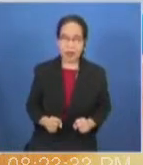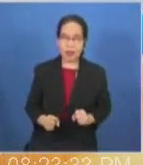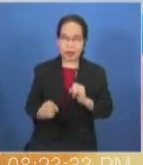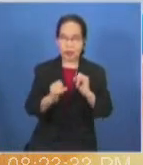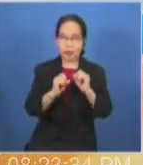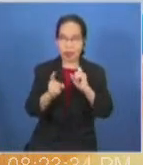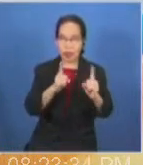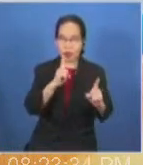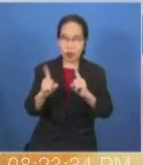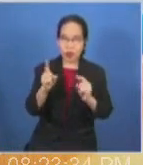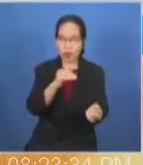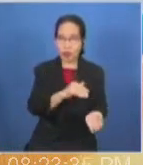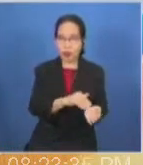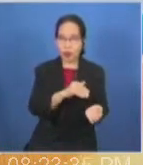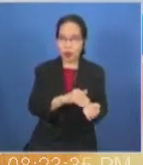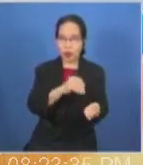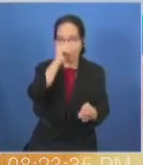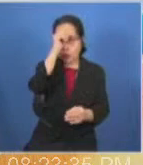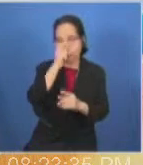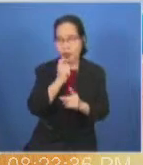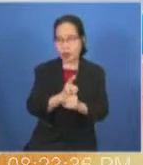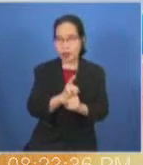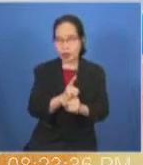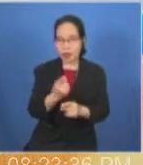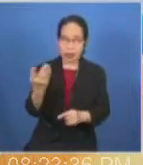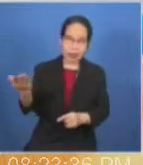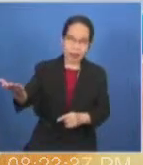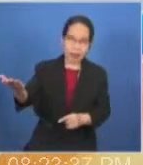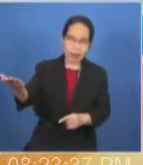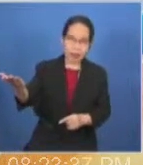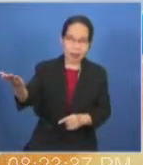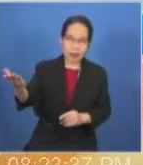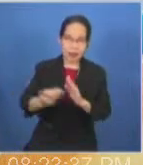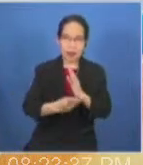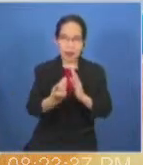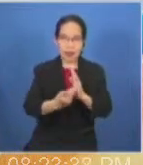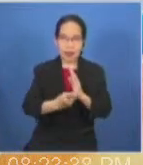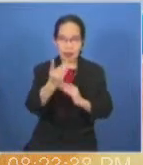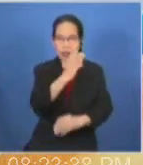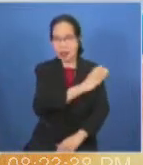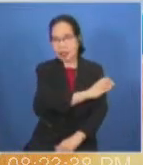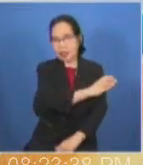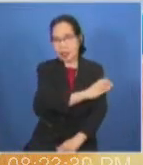in health, you can speak with our brethren doctors.